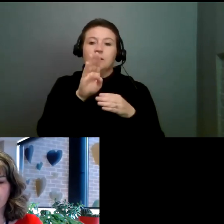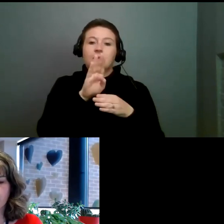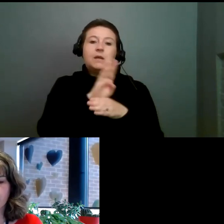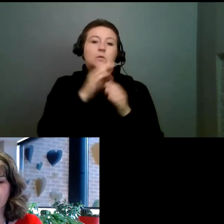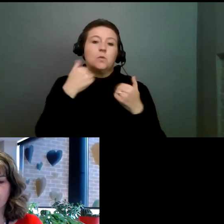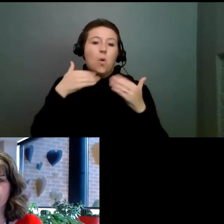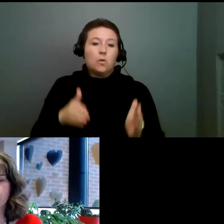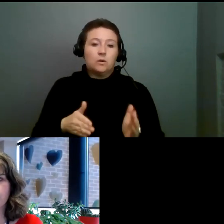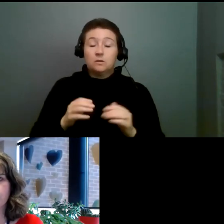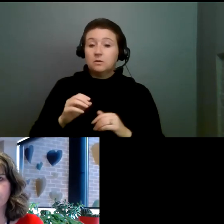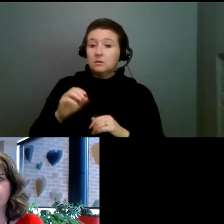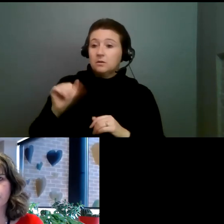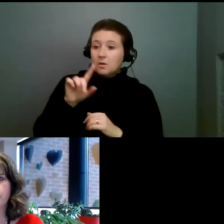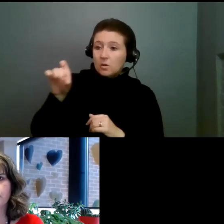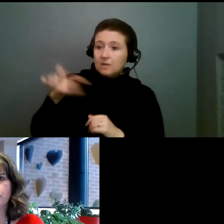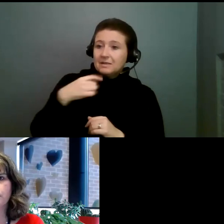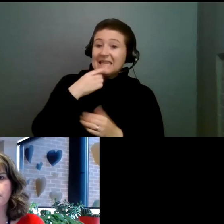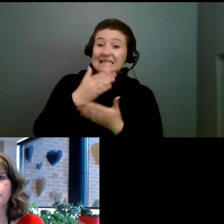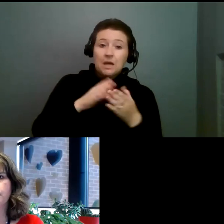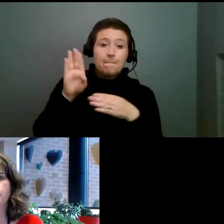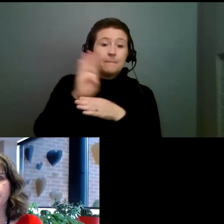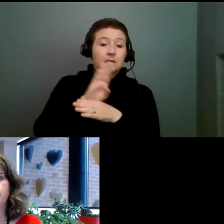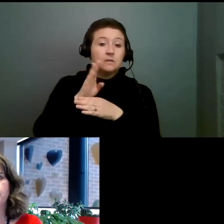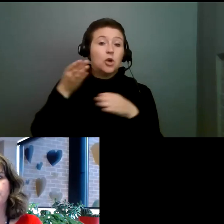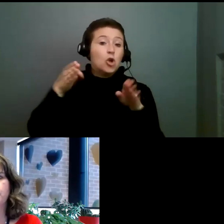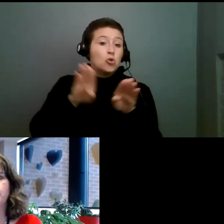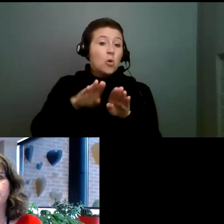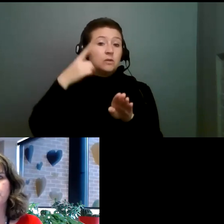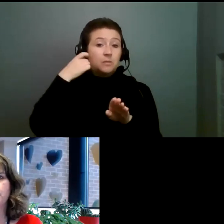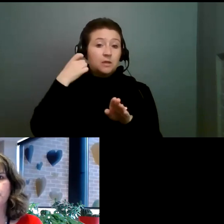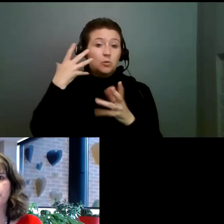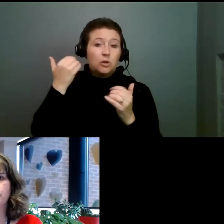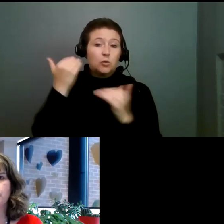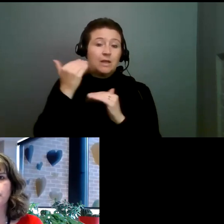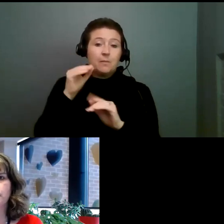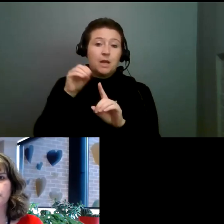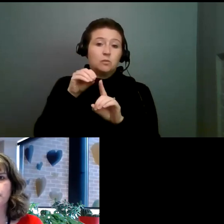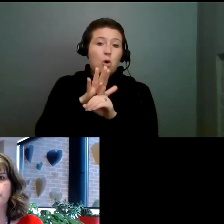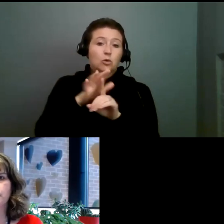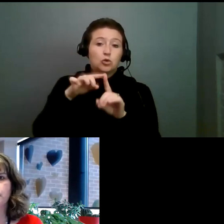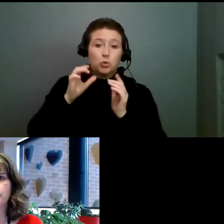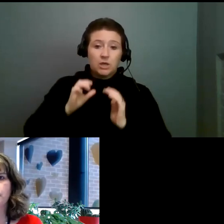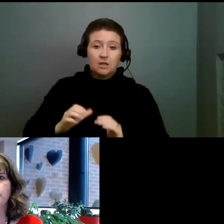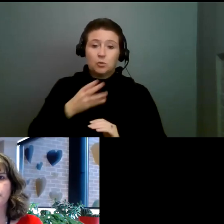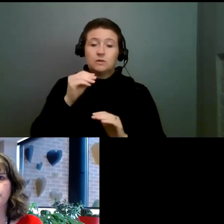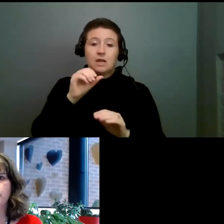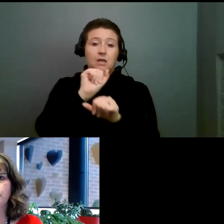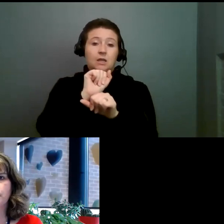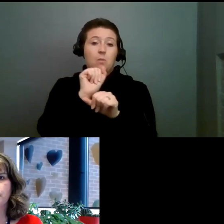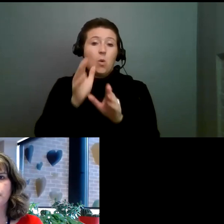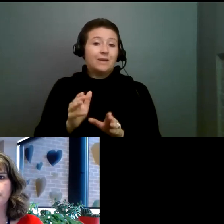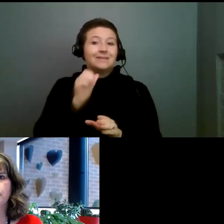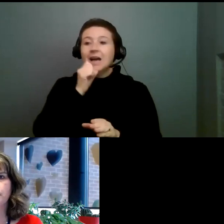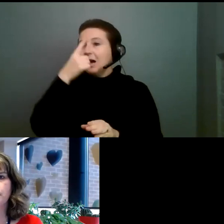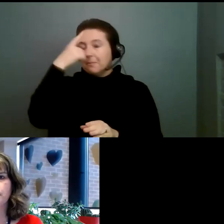We had a follow-up question to that said some businesses are closing because they just want to limit exposure to customers and their employees, not because